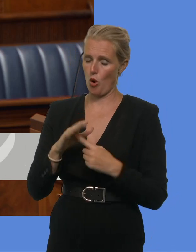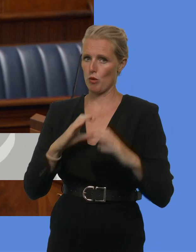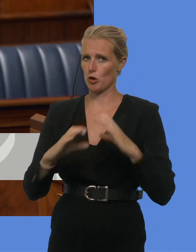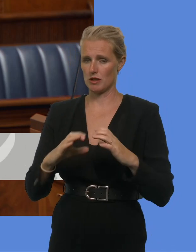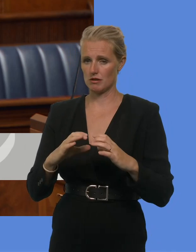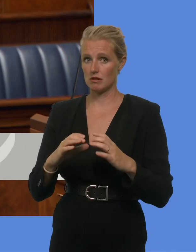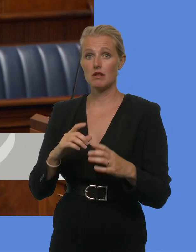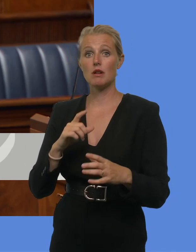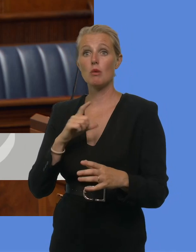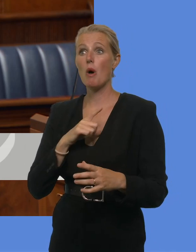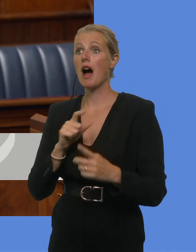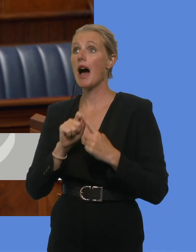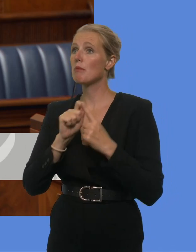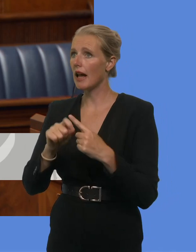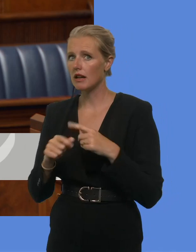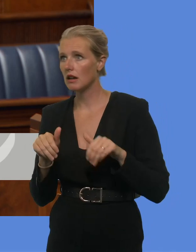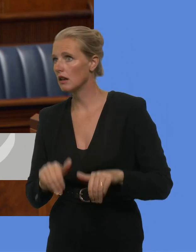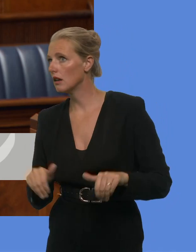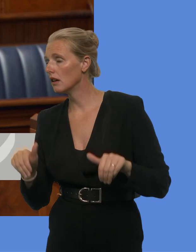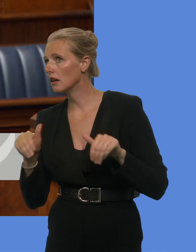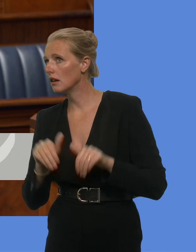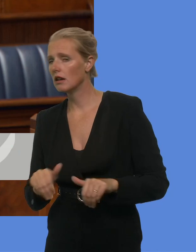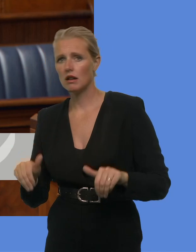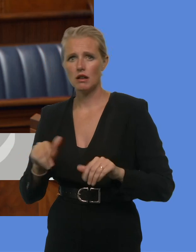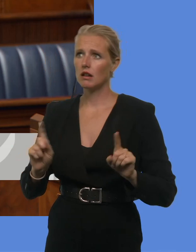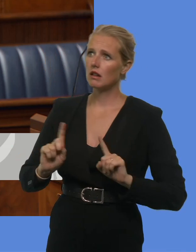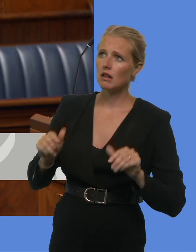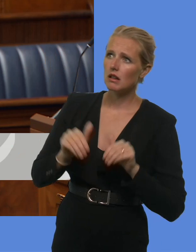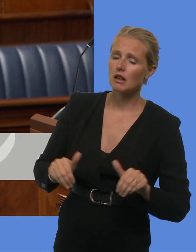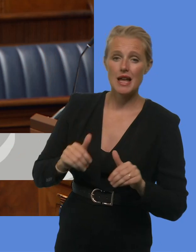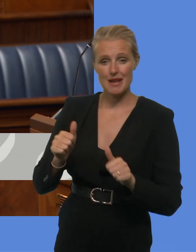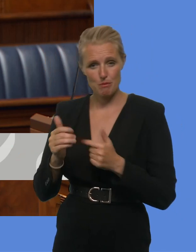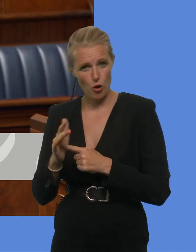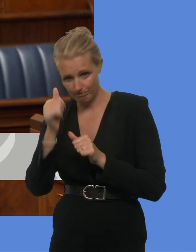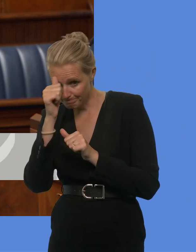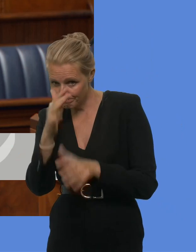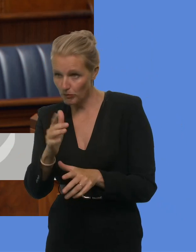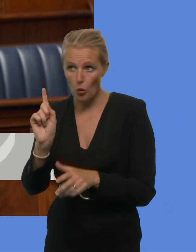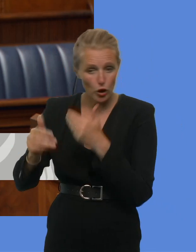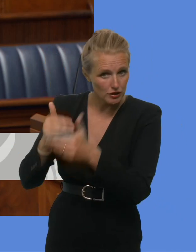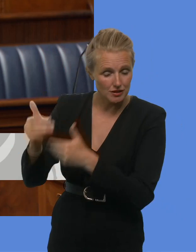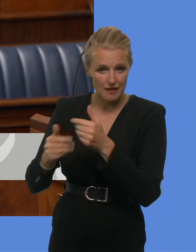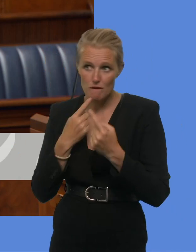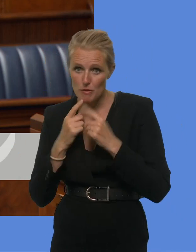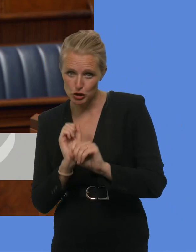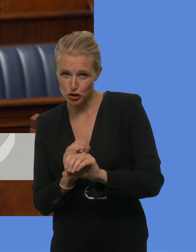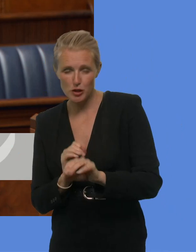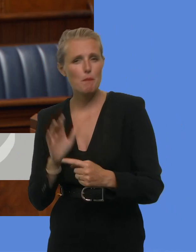taking so long, it is really important that people understand where their application is at and what is going to happen with it.